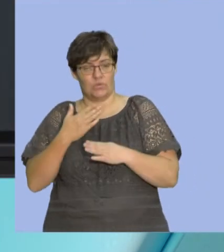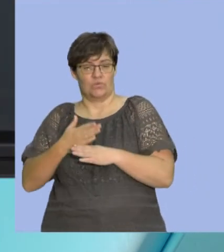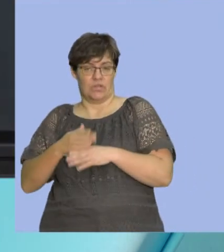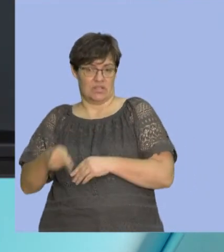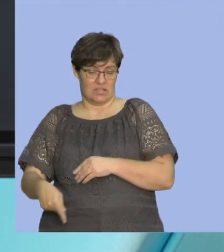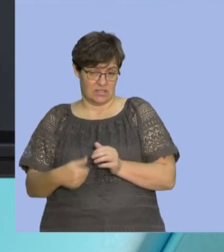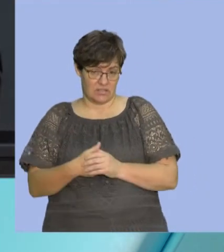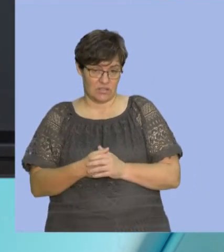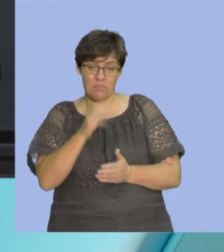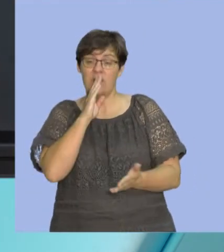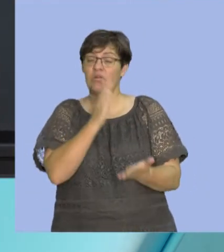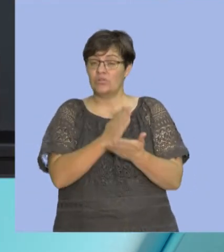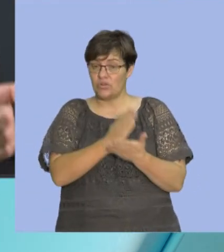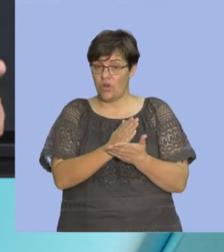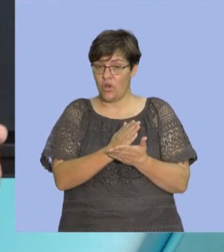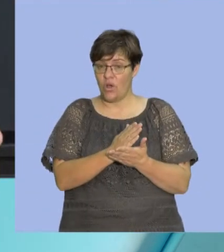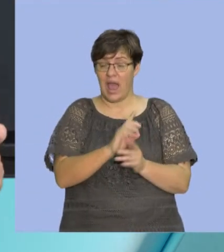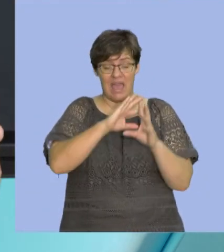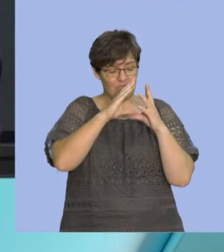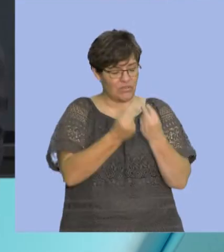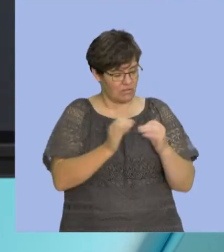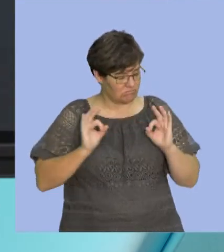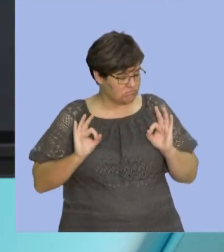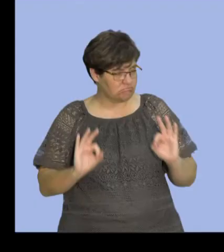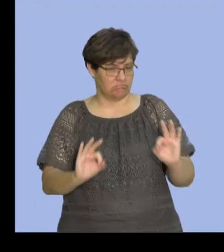need to ensure that everything is hunky-dory.